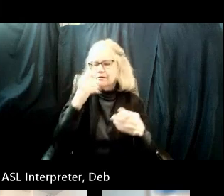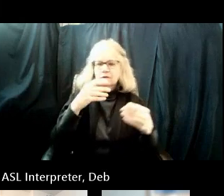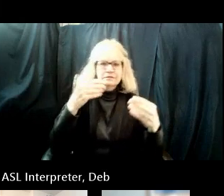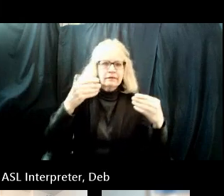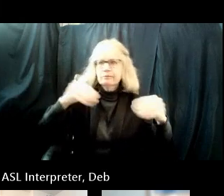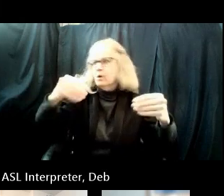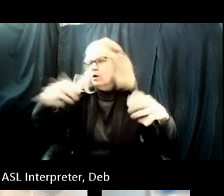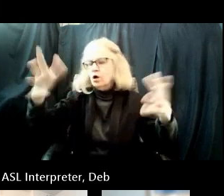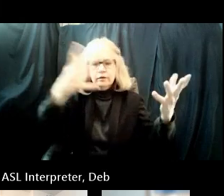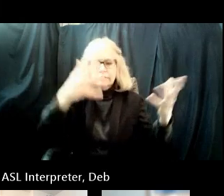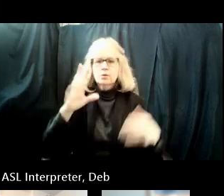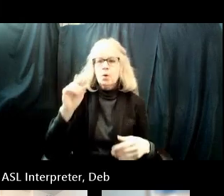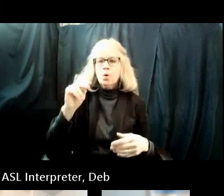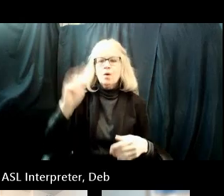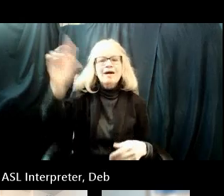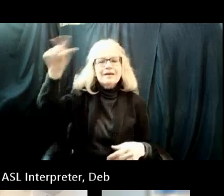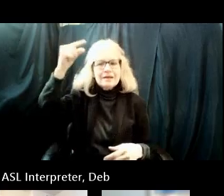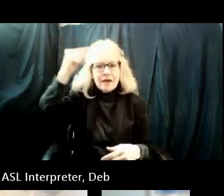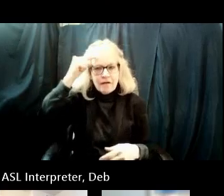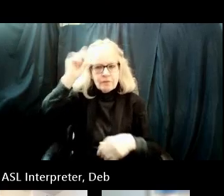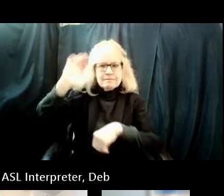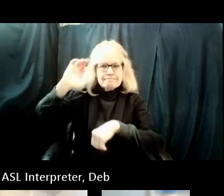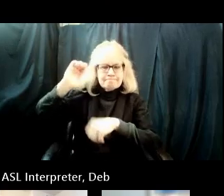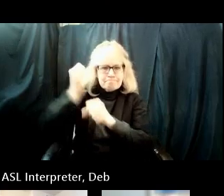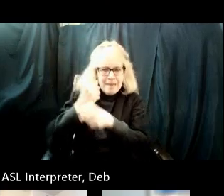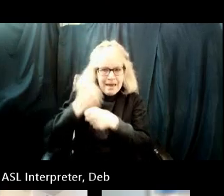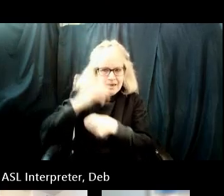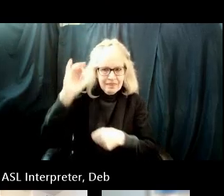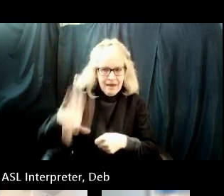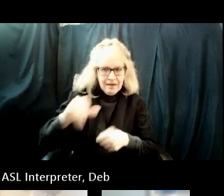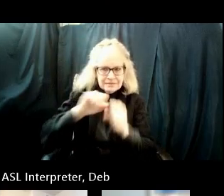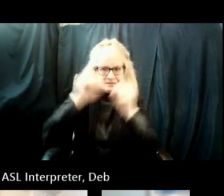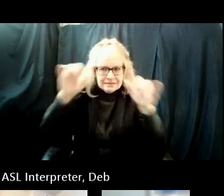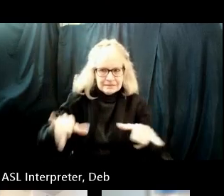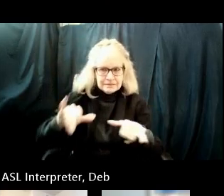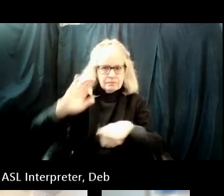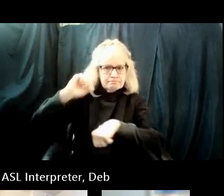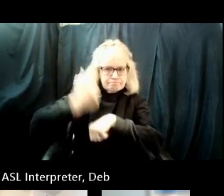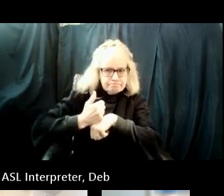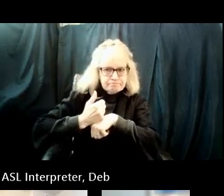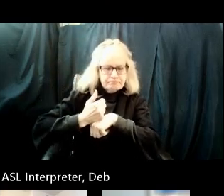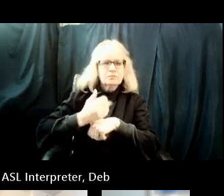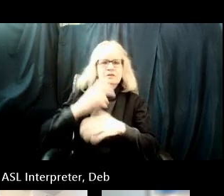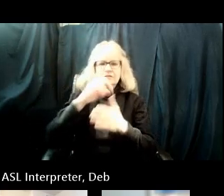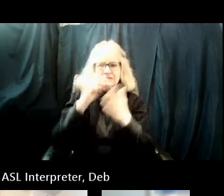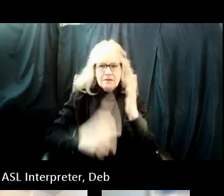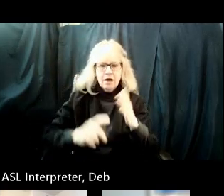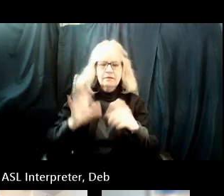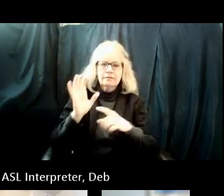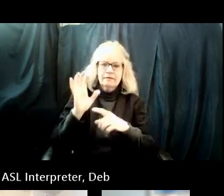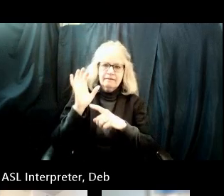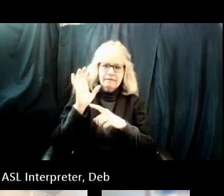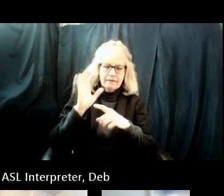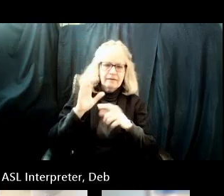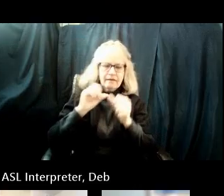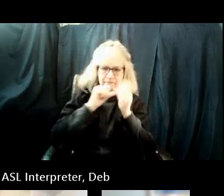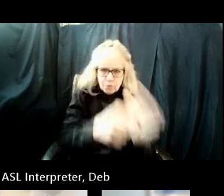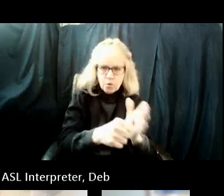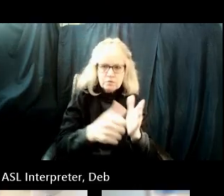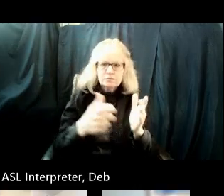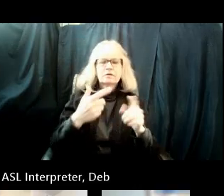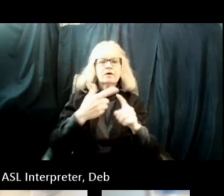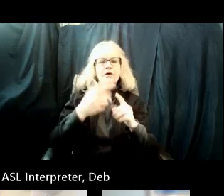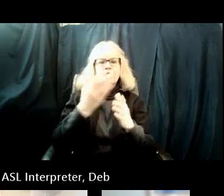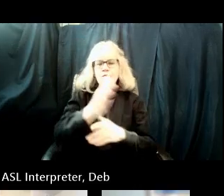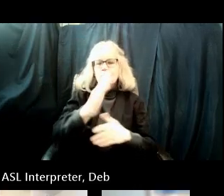government engineered system that was designed, implemented, and enforced through federal, state, and local